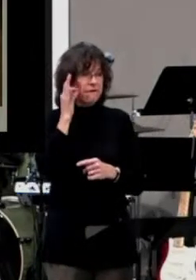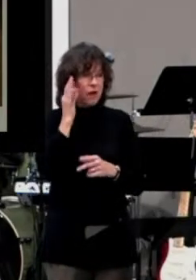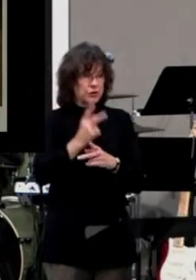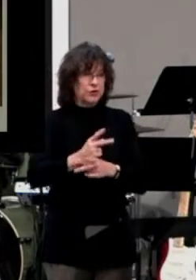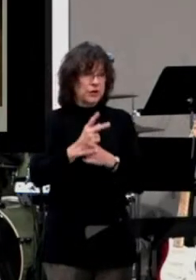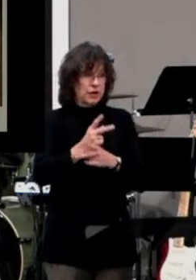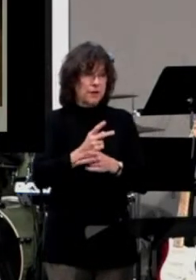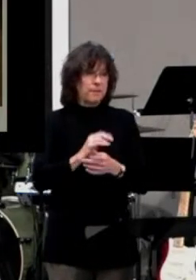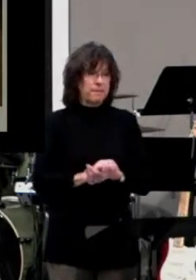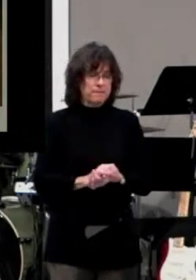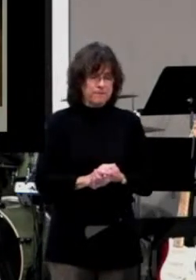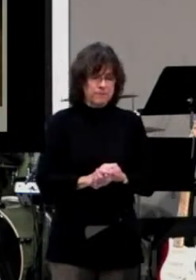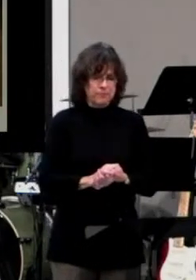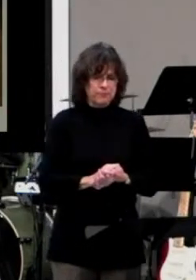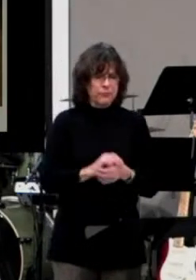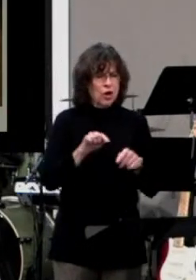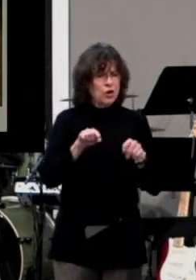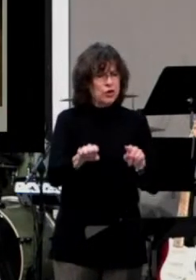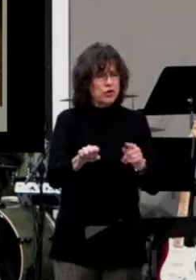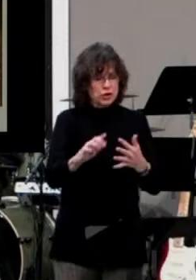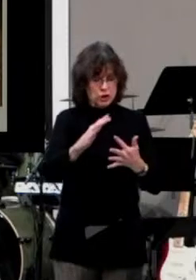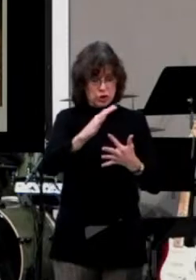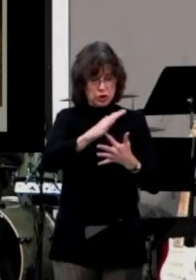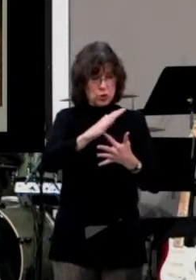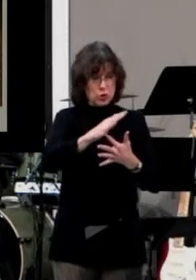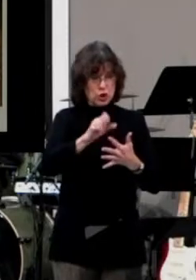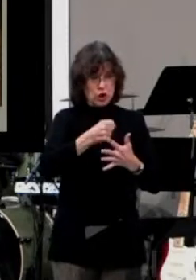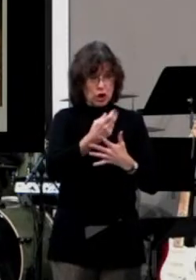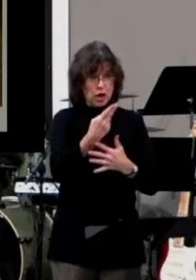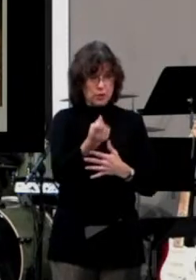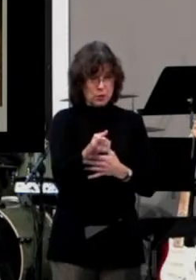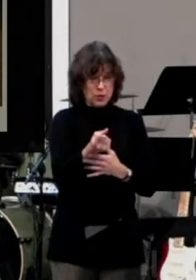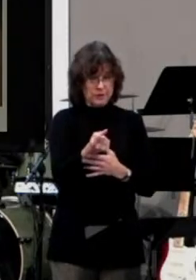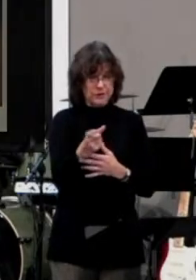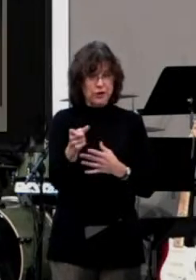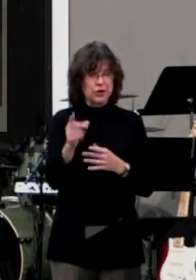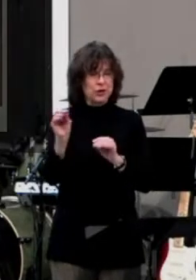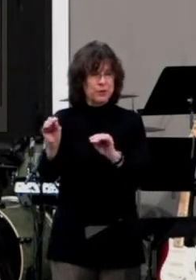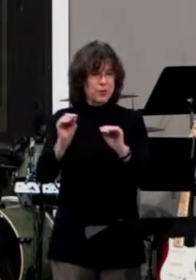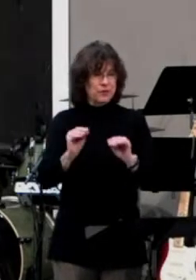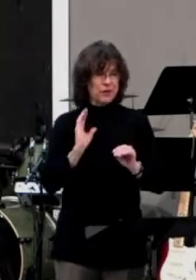Halfway through her junior year of high school, she moved into our home.